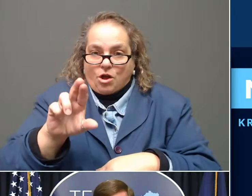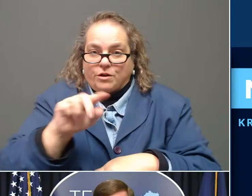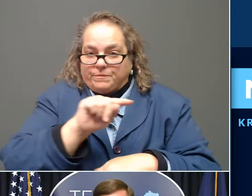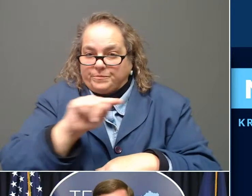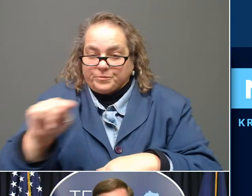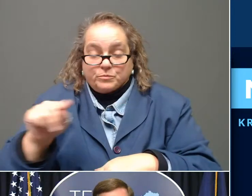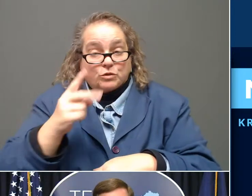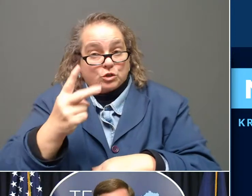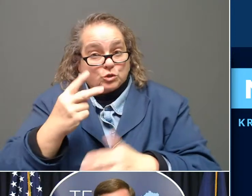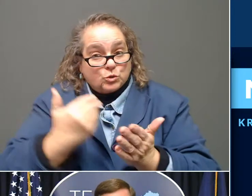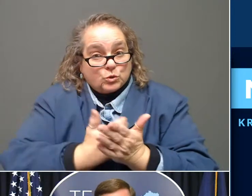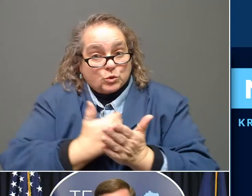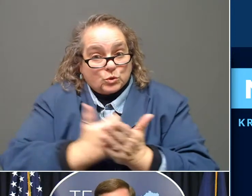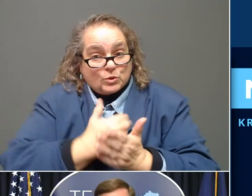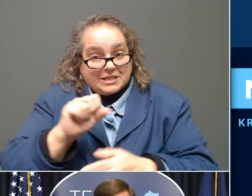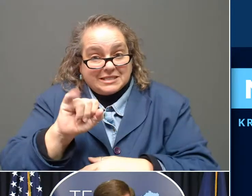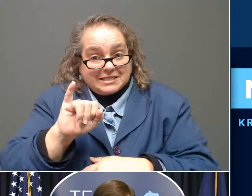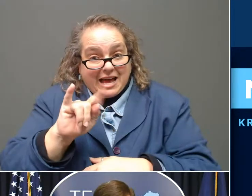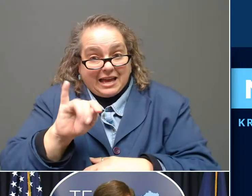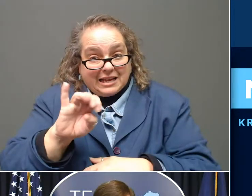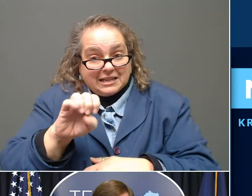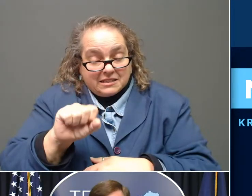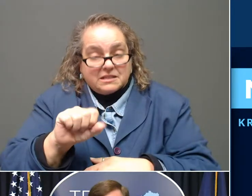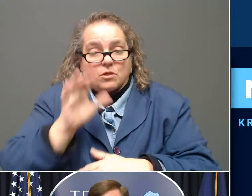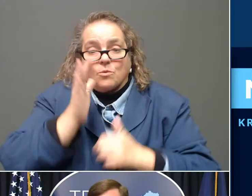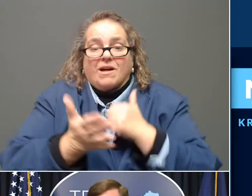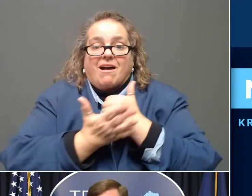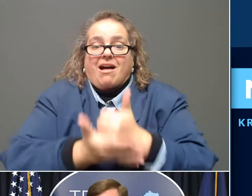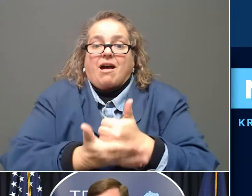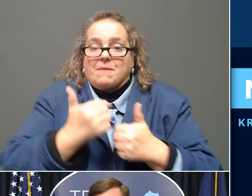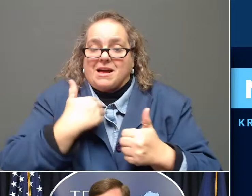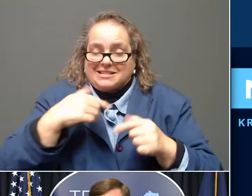which follow rolling 7-day appointments. You go to